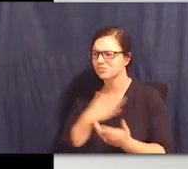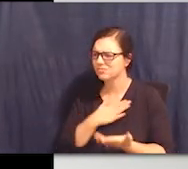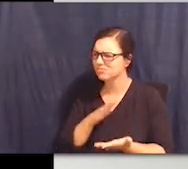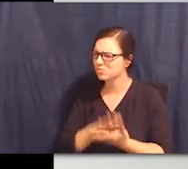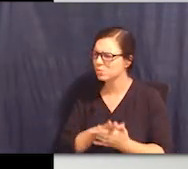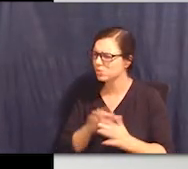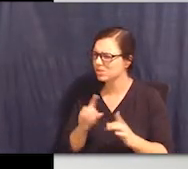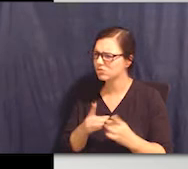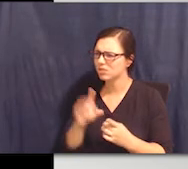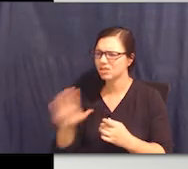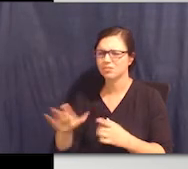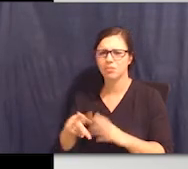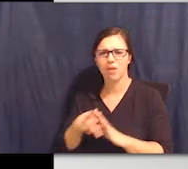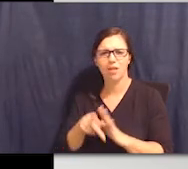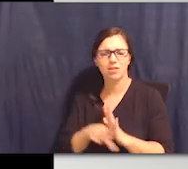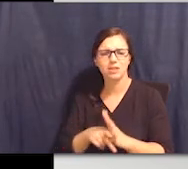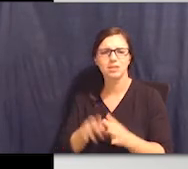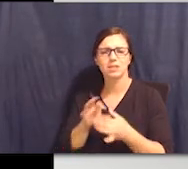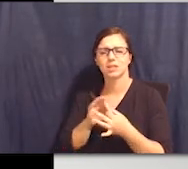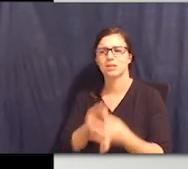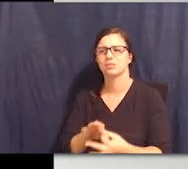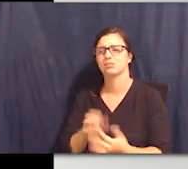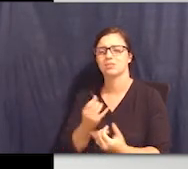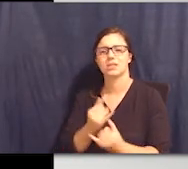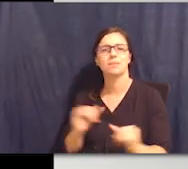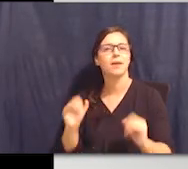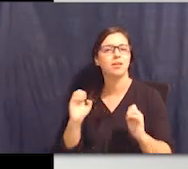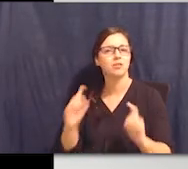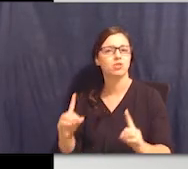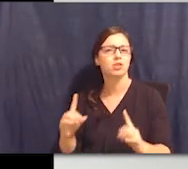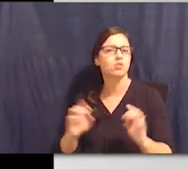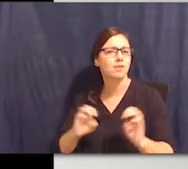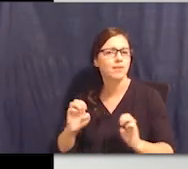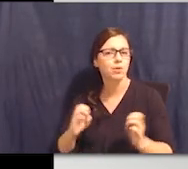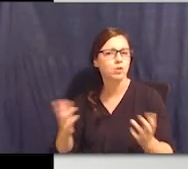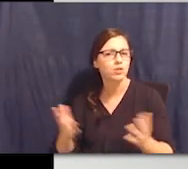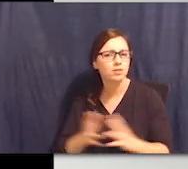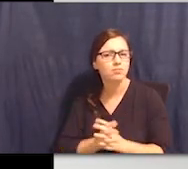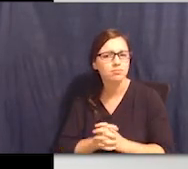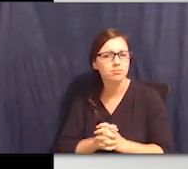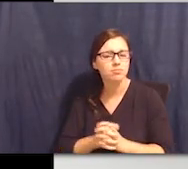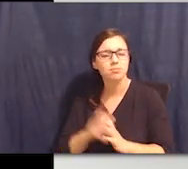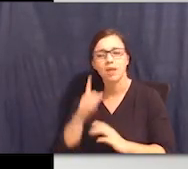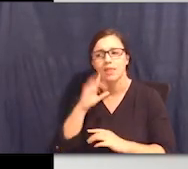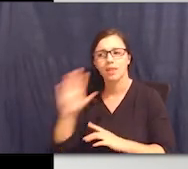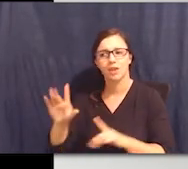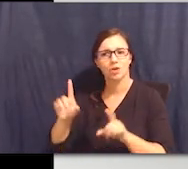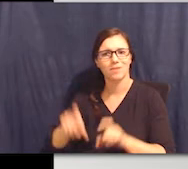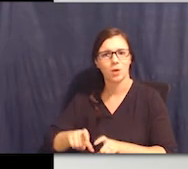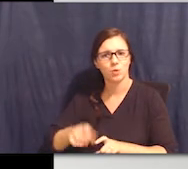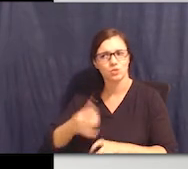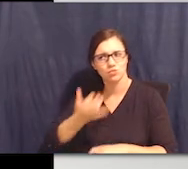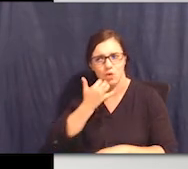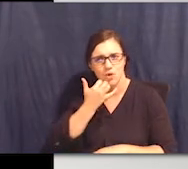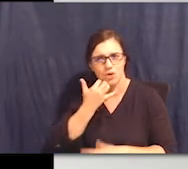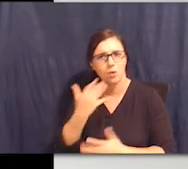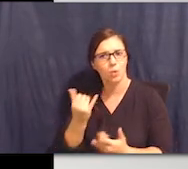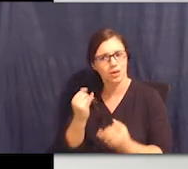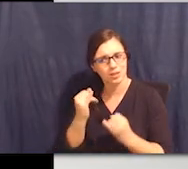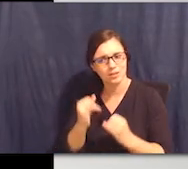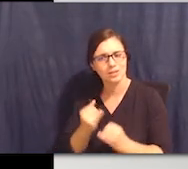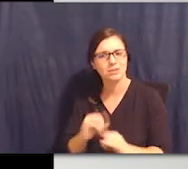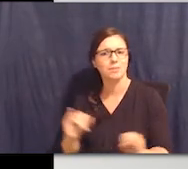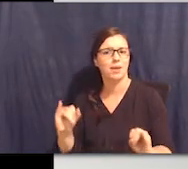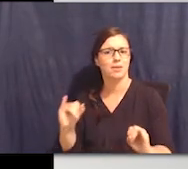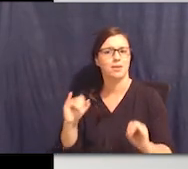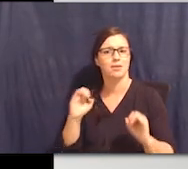my school district's policy about independent educational evaluations? I think their evaluation is wrong. I want an independent